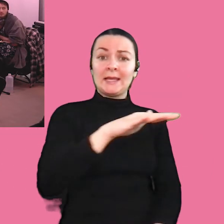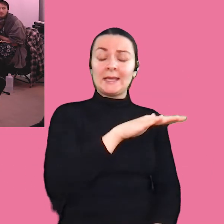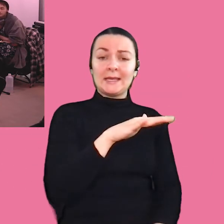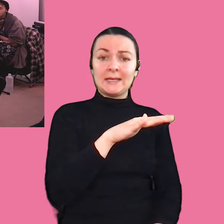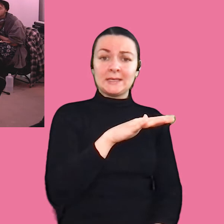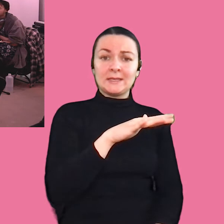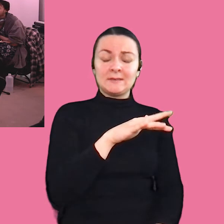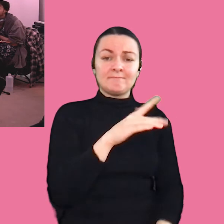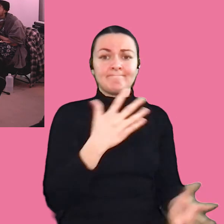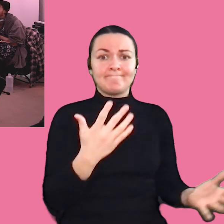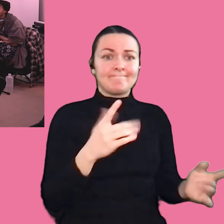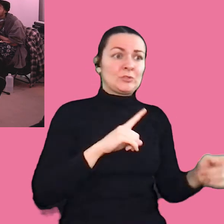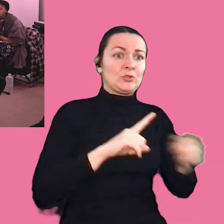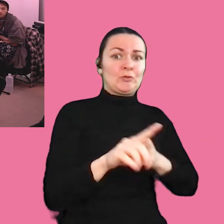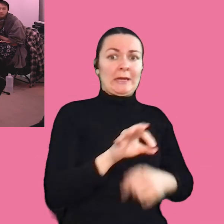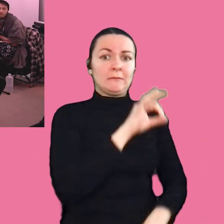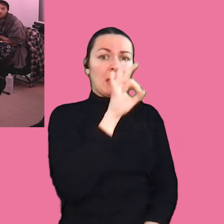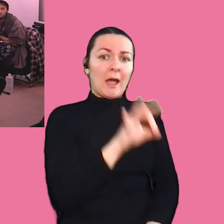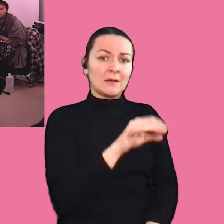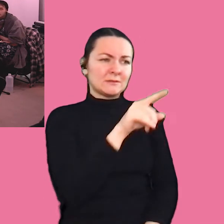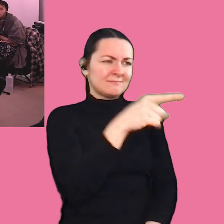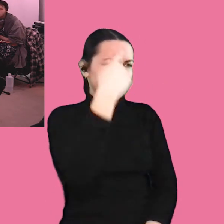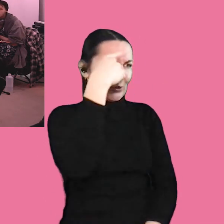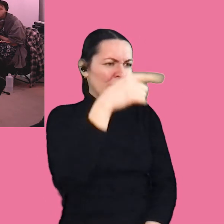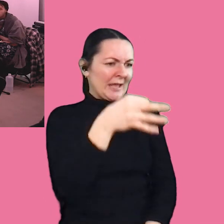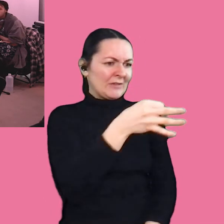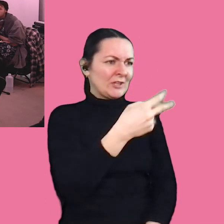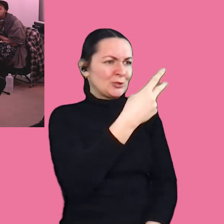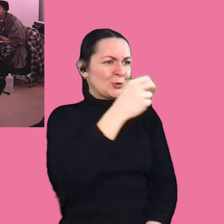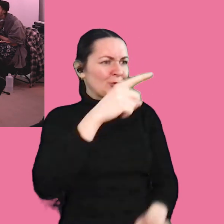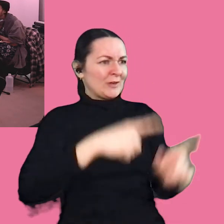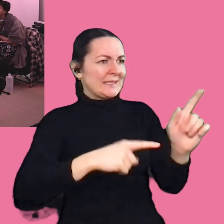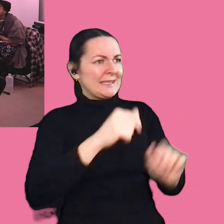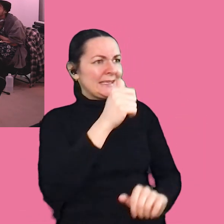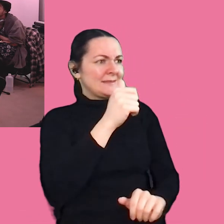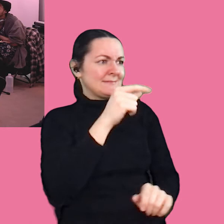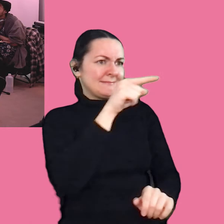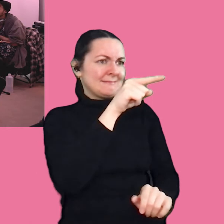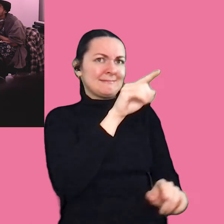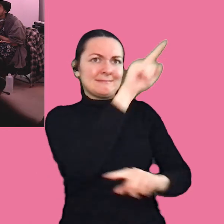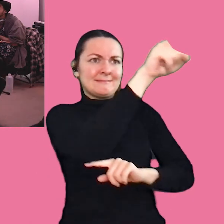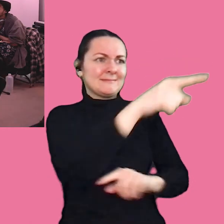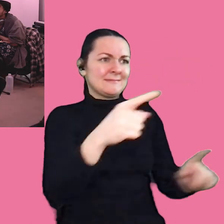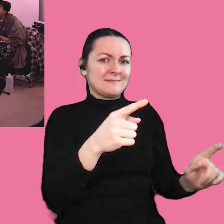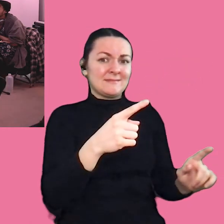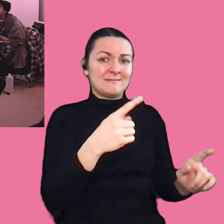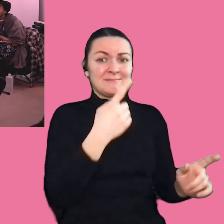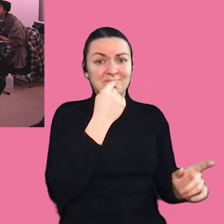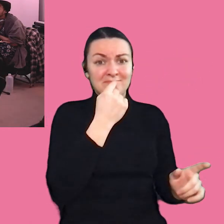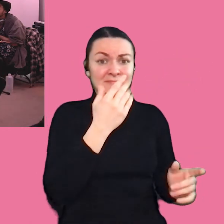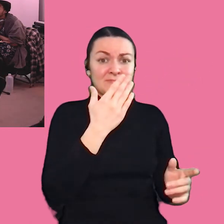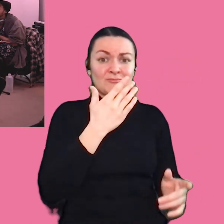and sort of trying to ask, well, what do you think the village will look like in 200 years, when the reality is it will probably